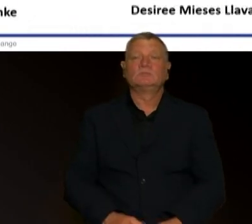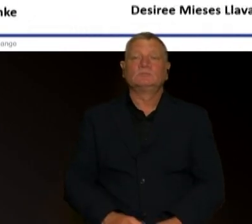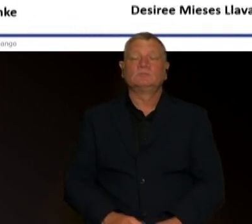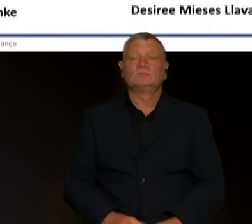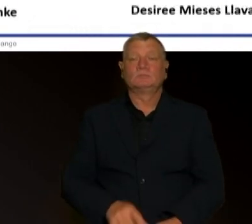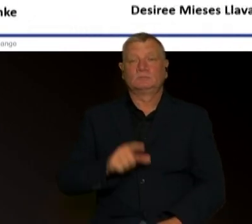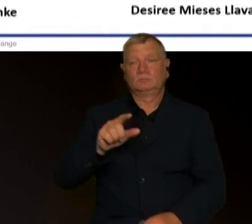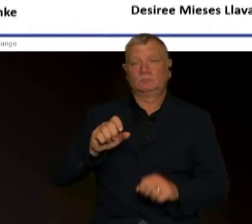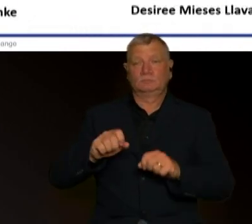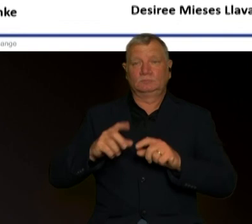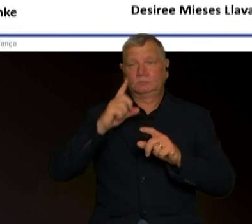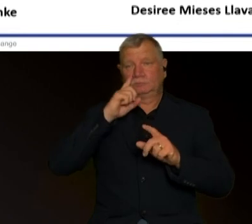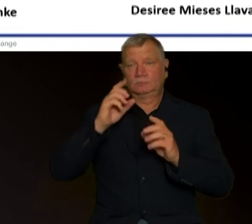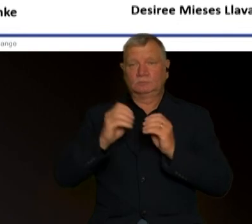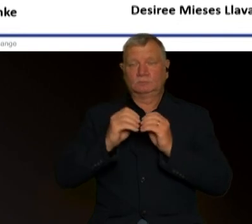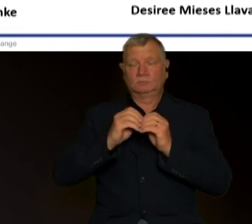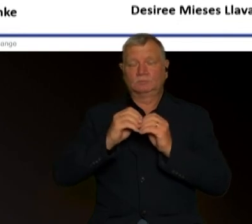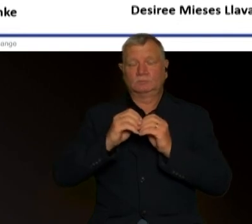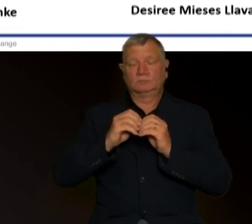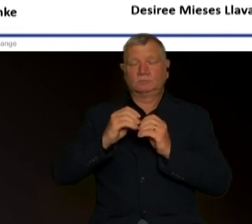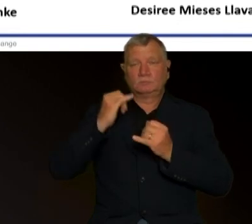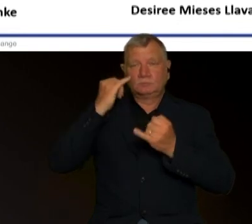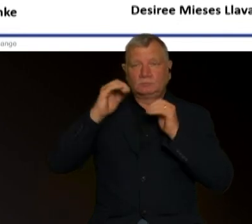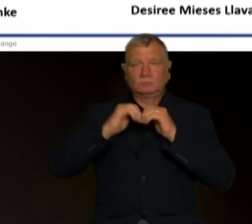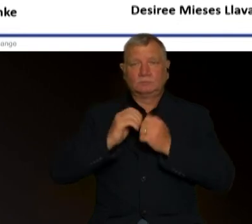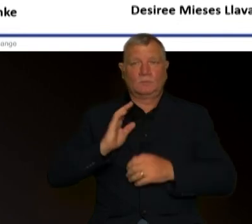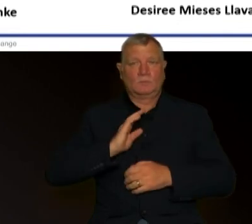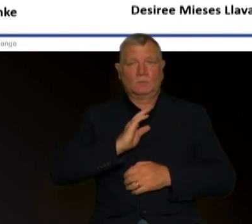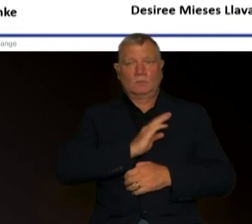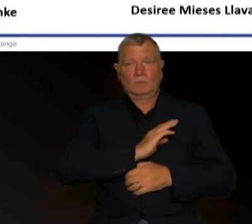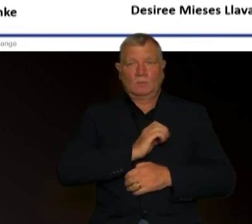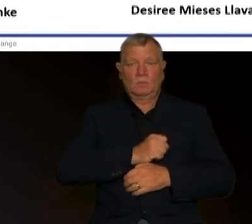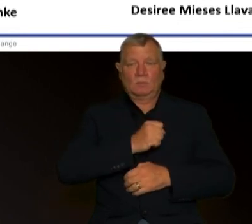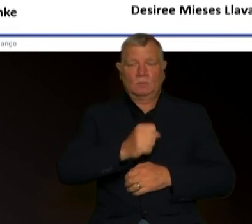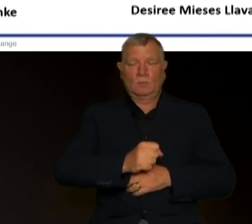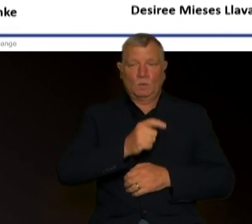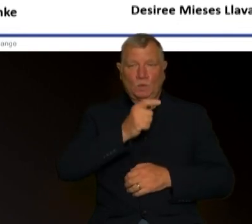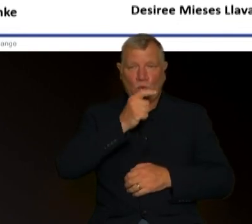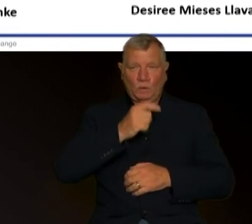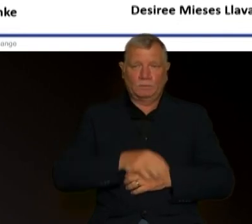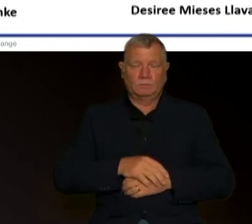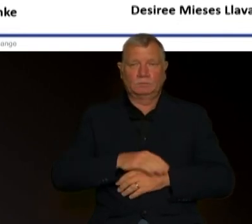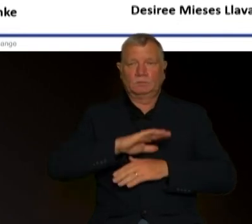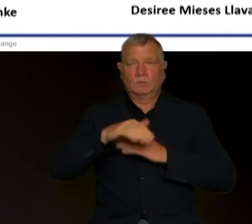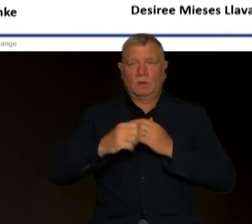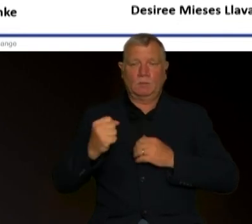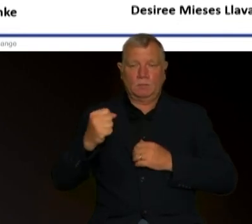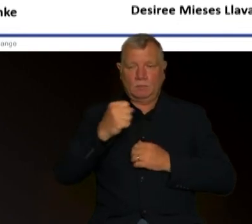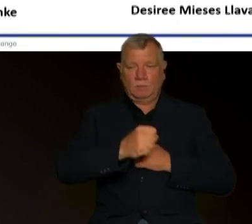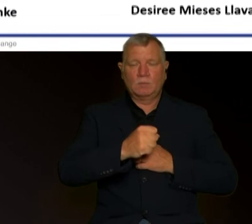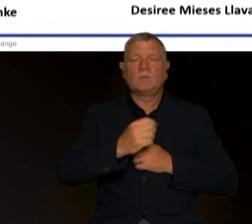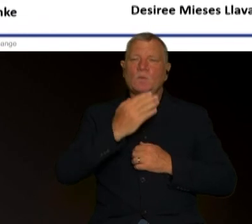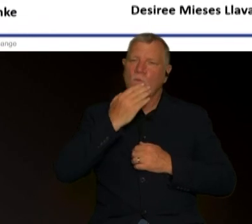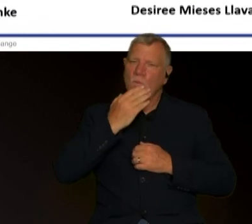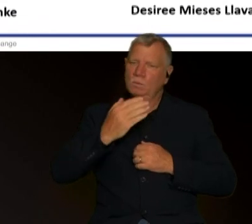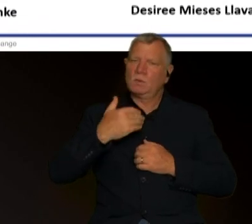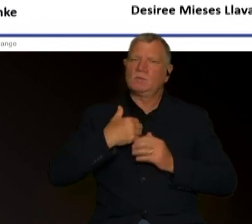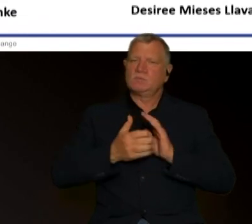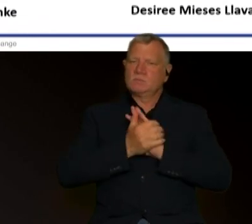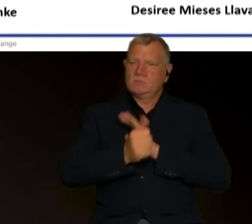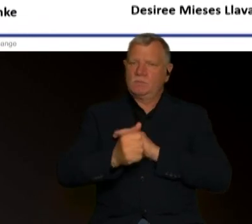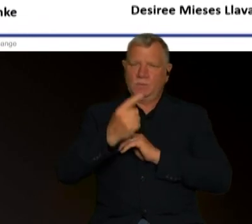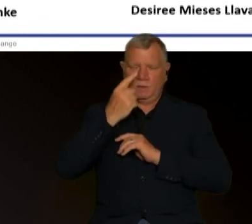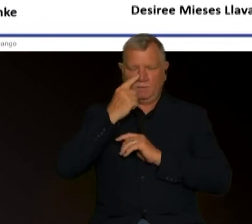This slide provides you with a little more insight on who the council and board member appointees are. All the appointees are well-credentialed to support the